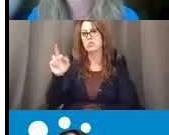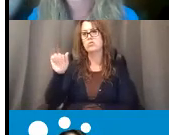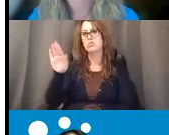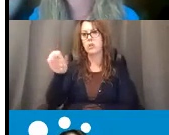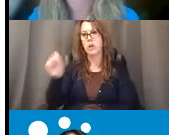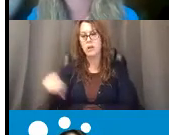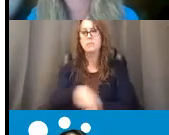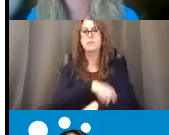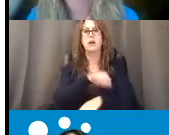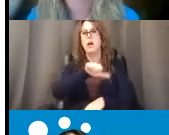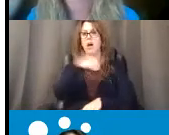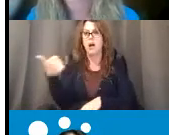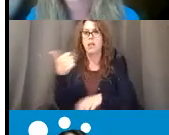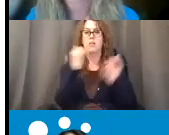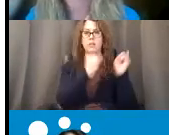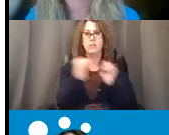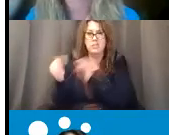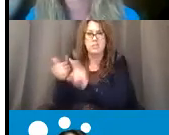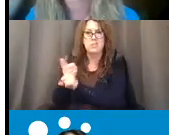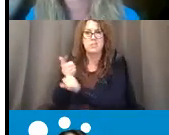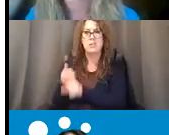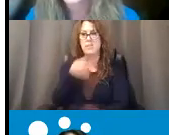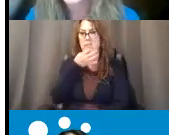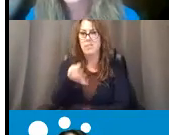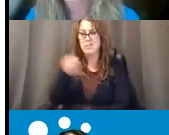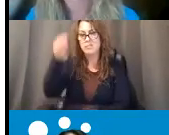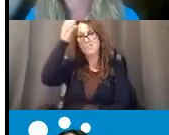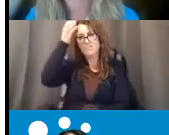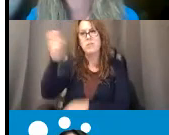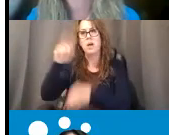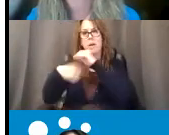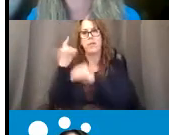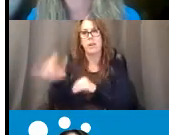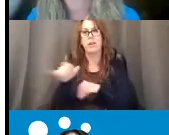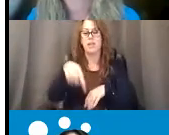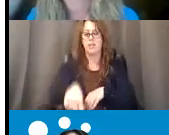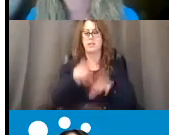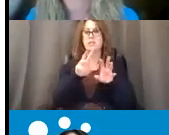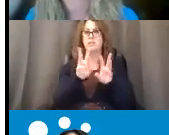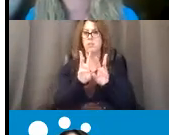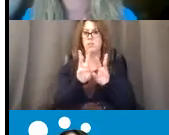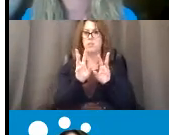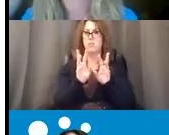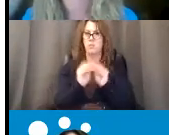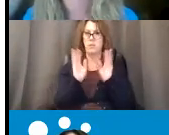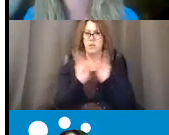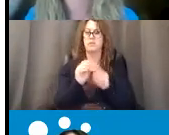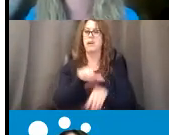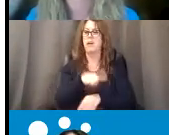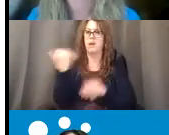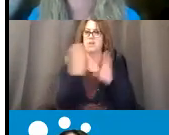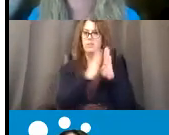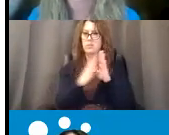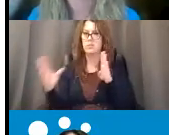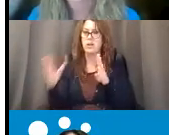lived expertise, and other key partners. This webinar today and the others in the series will be a primer and a way for